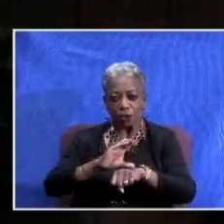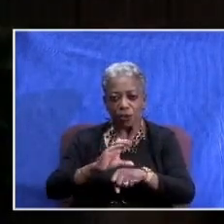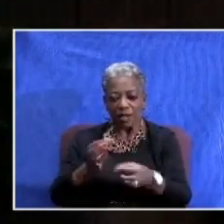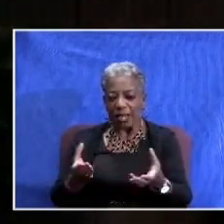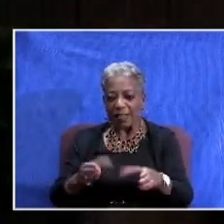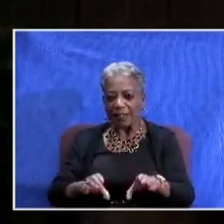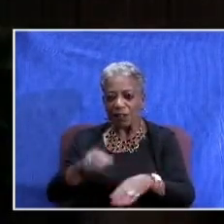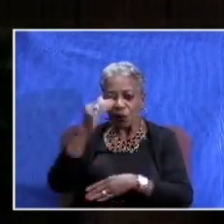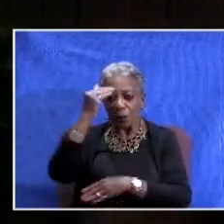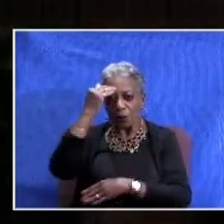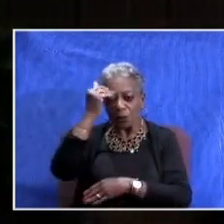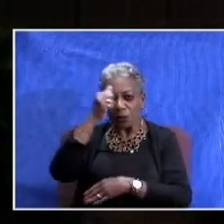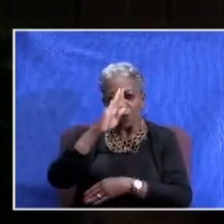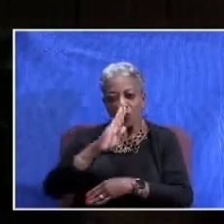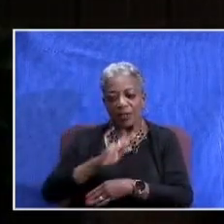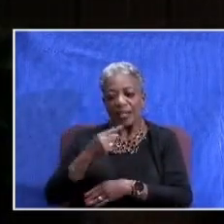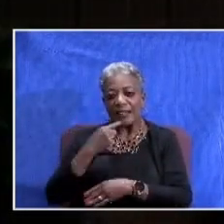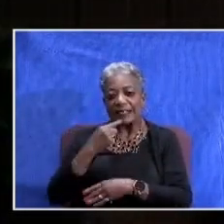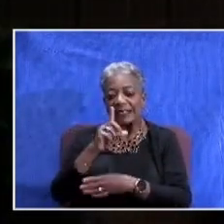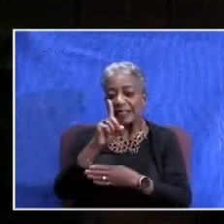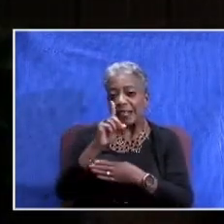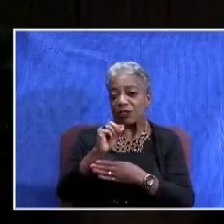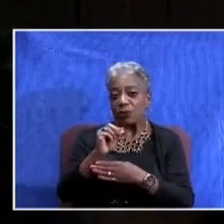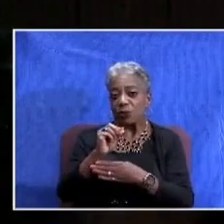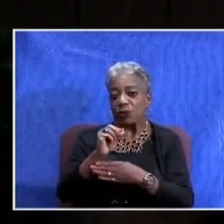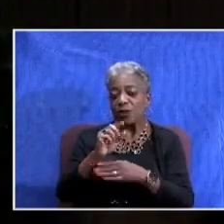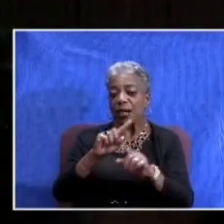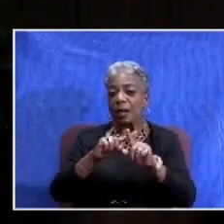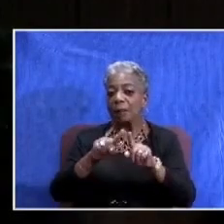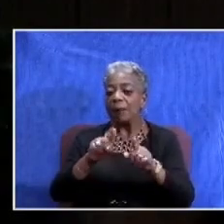And we go to church and say, hallelujah, thank you, Jesus.